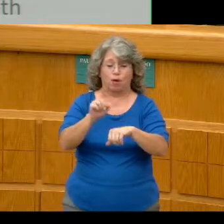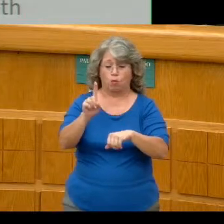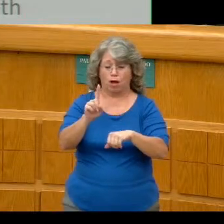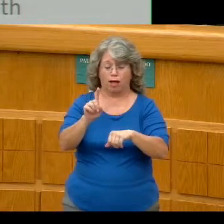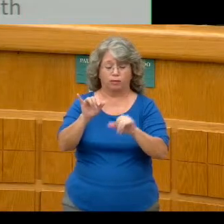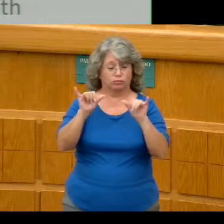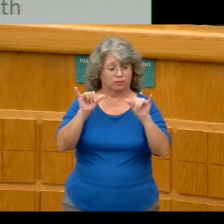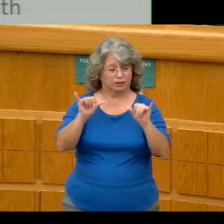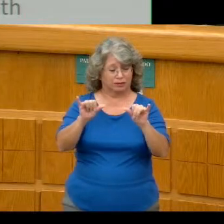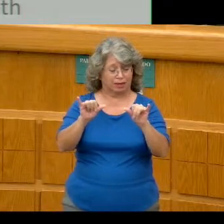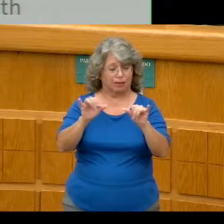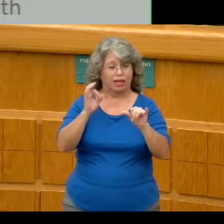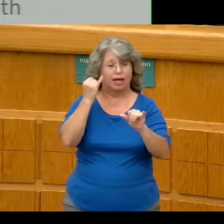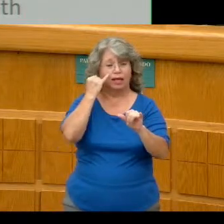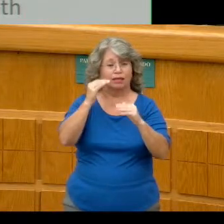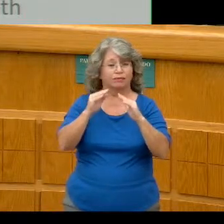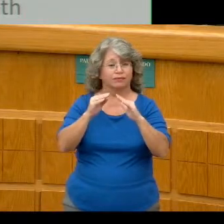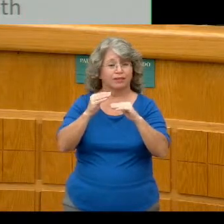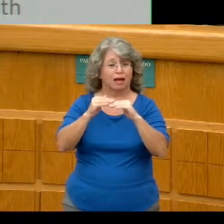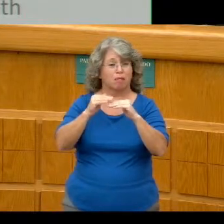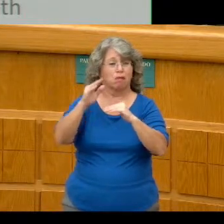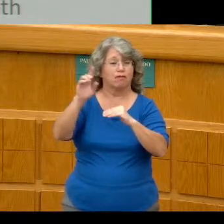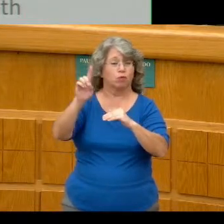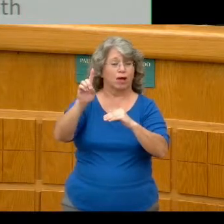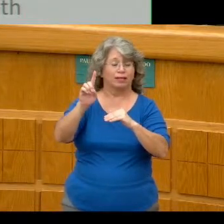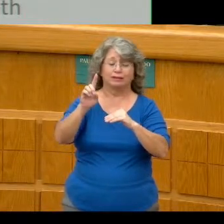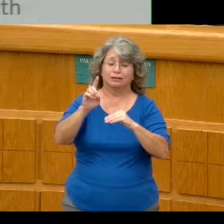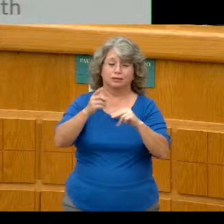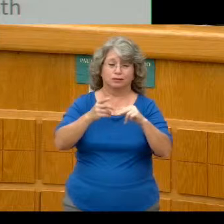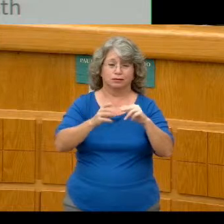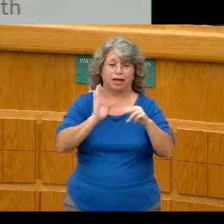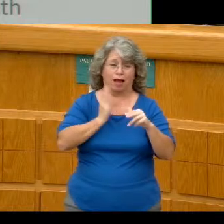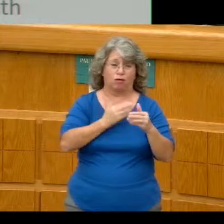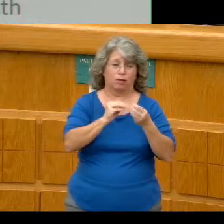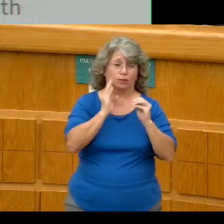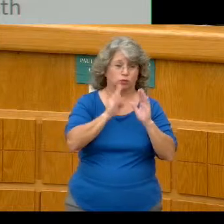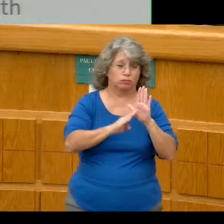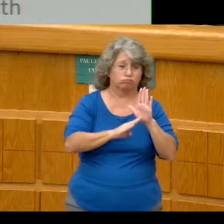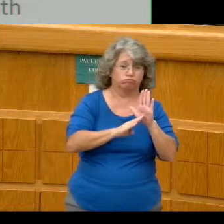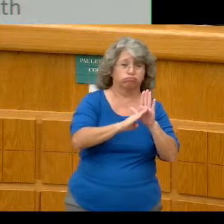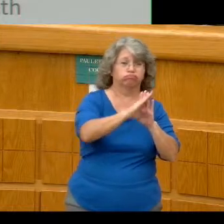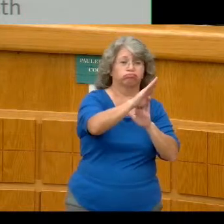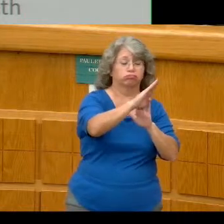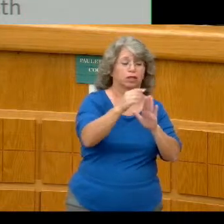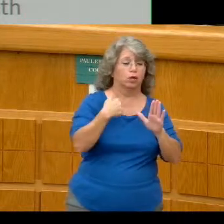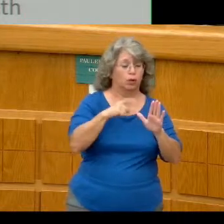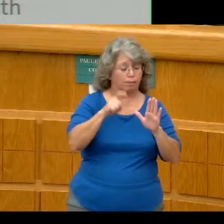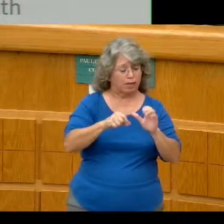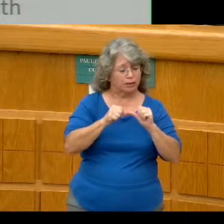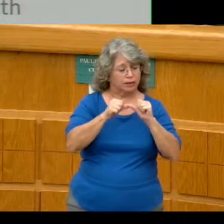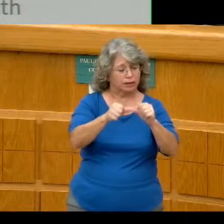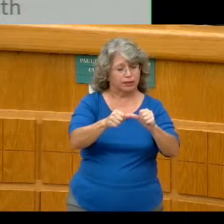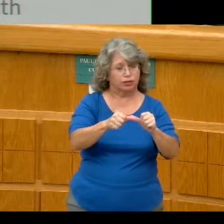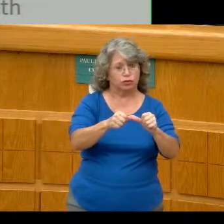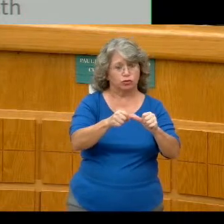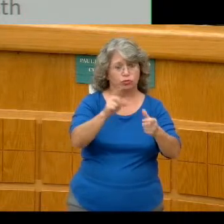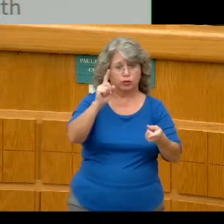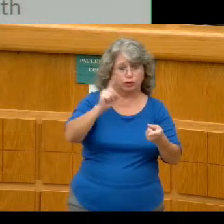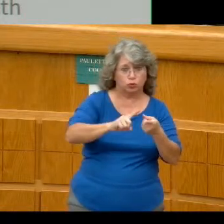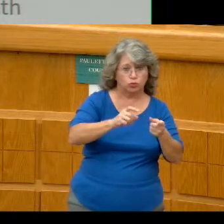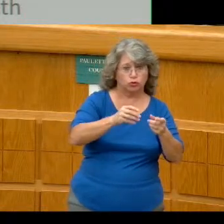go above 1, we start to increase. So we need to continue our efforts to reduce transmission to avoid another